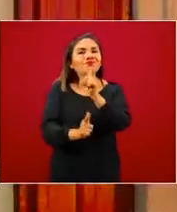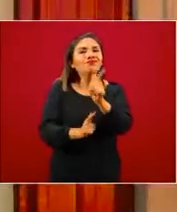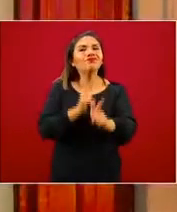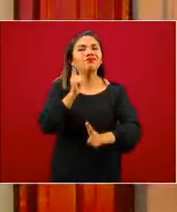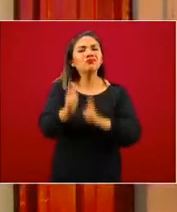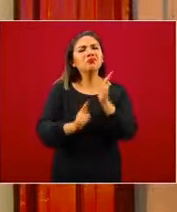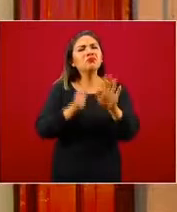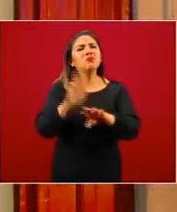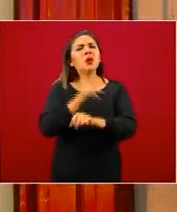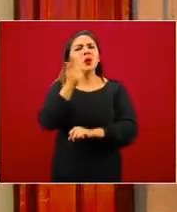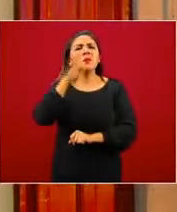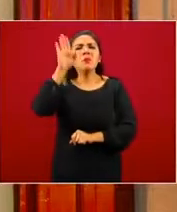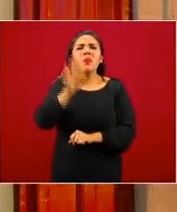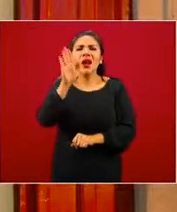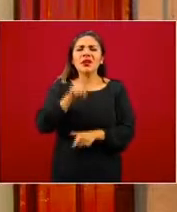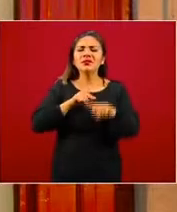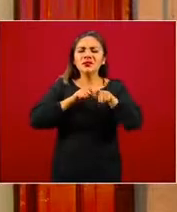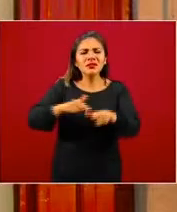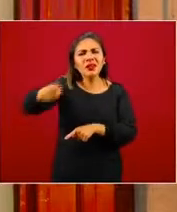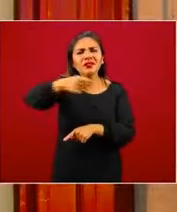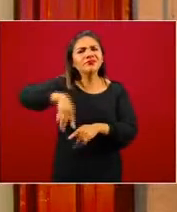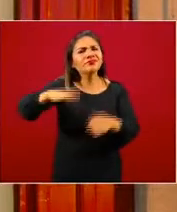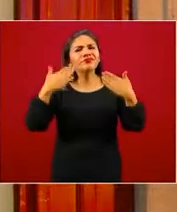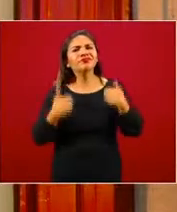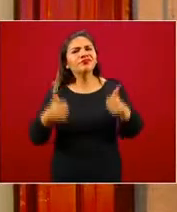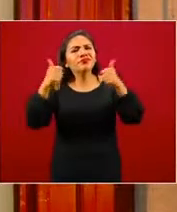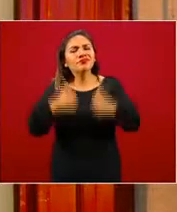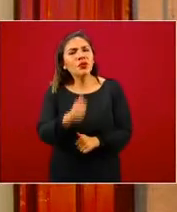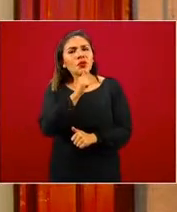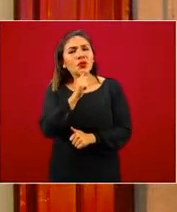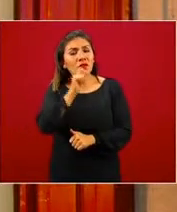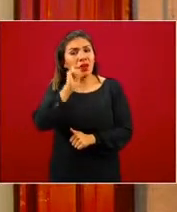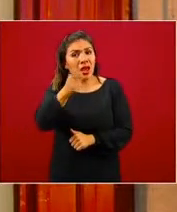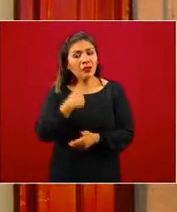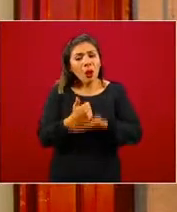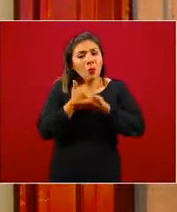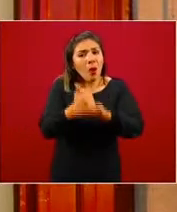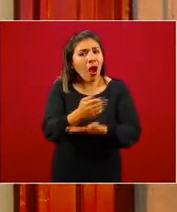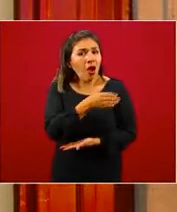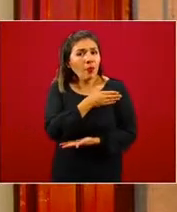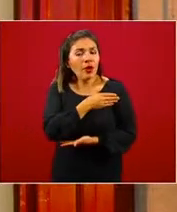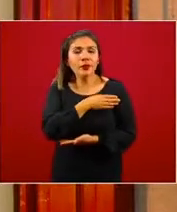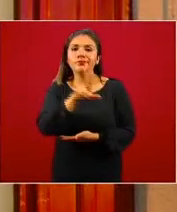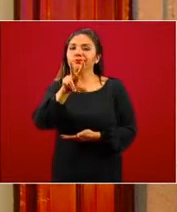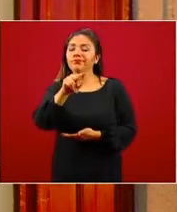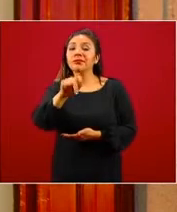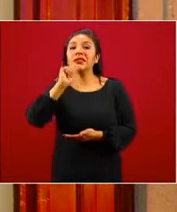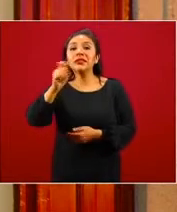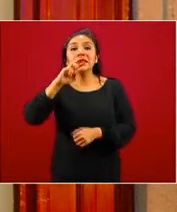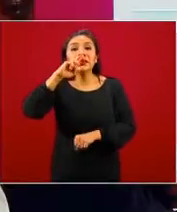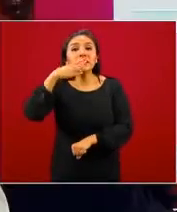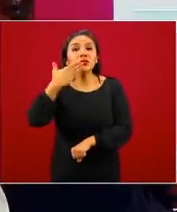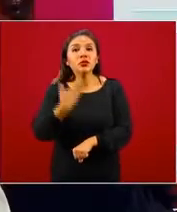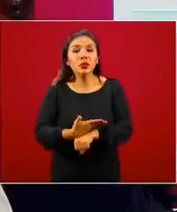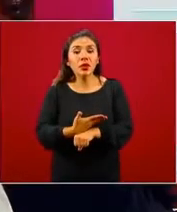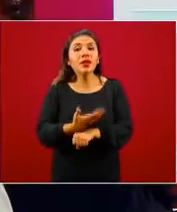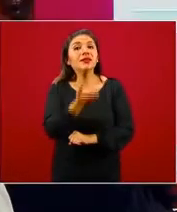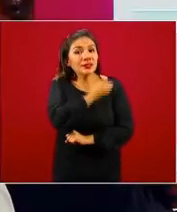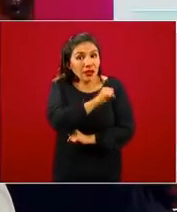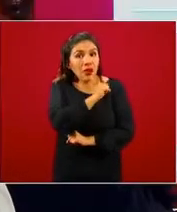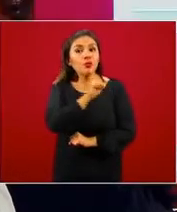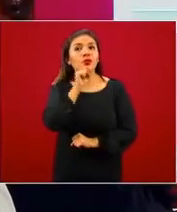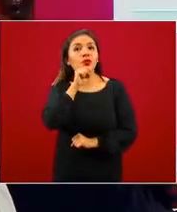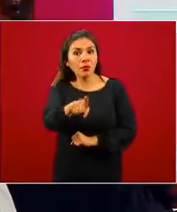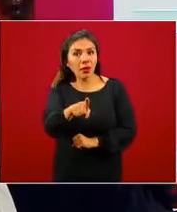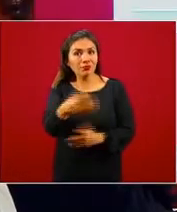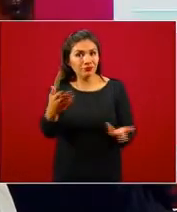But things have still been progressive slowly here because it seems that people still don't understand it's not charity. It's about